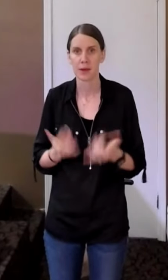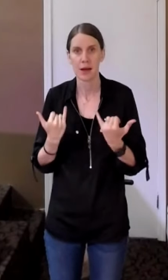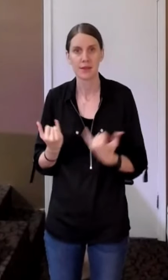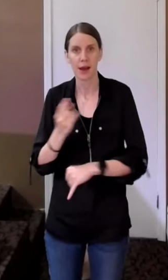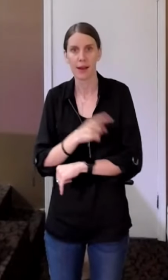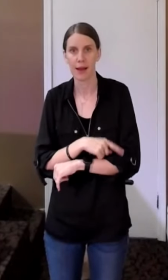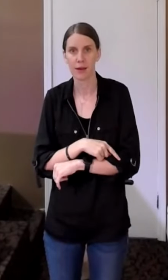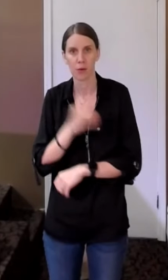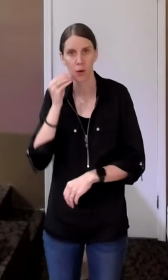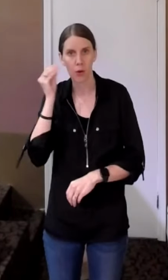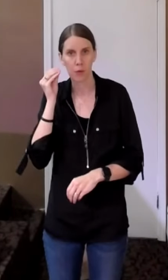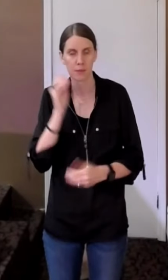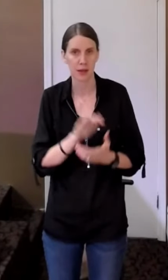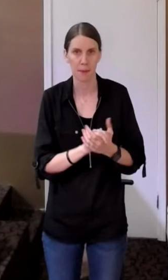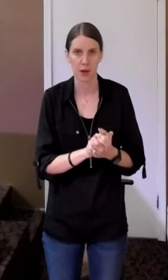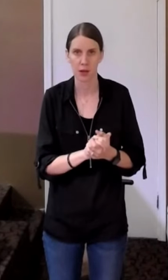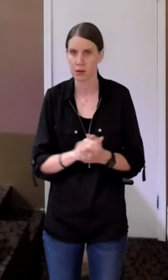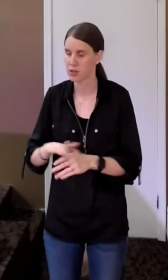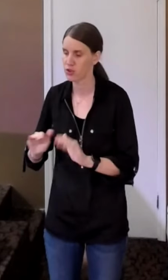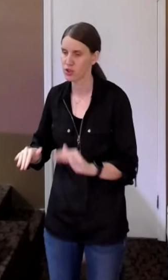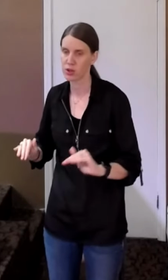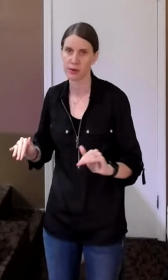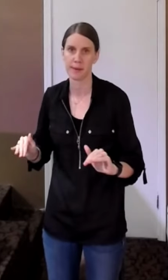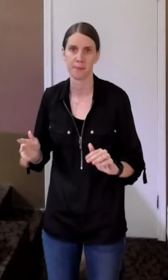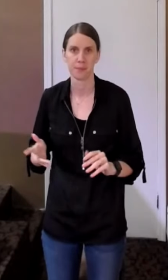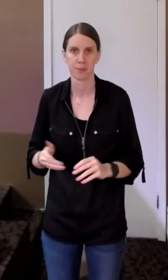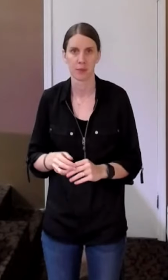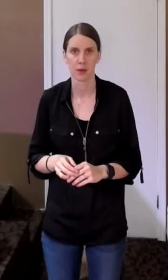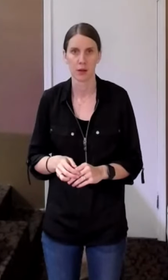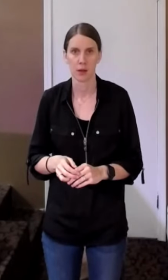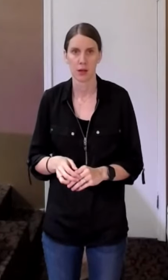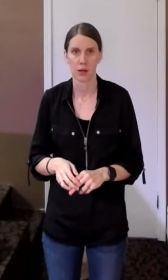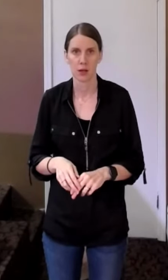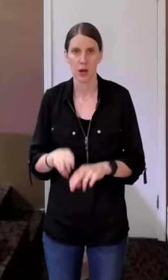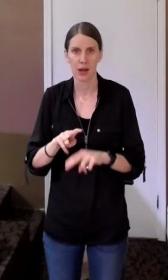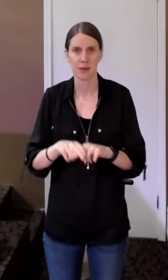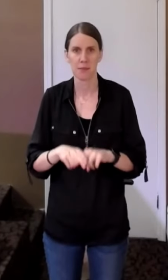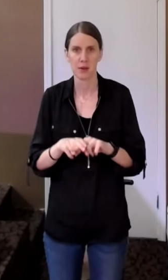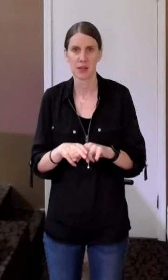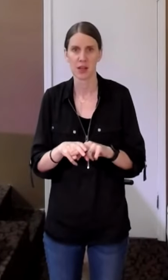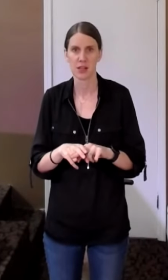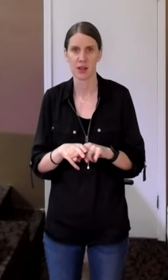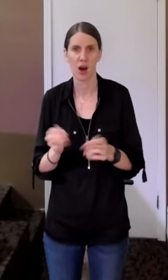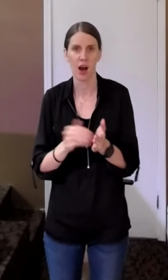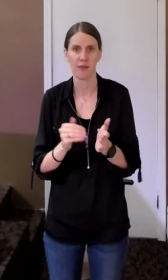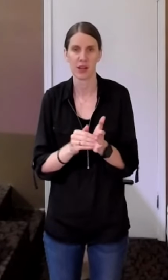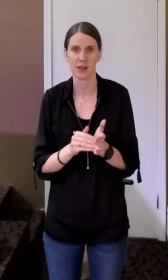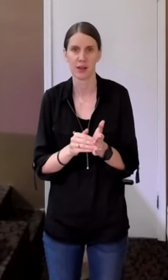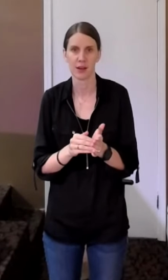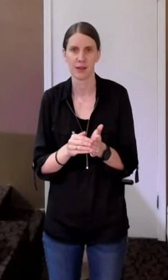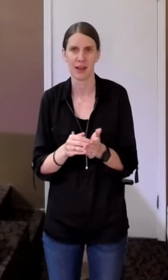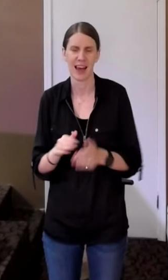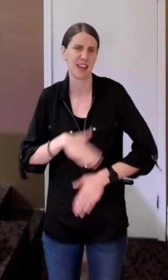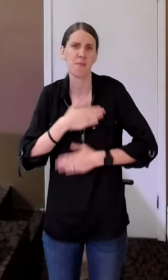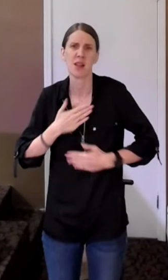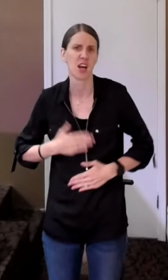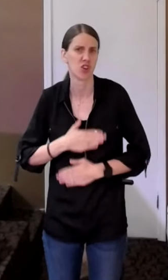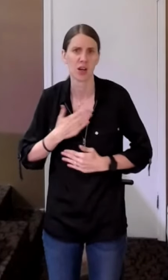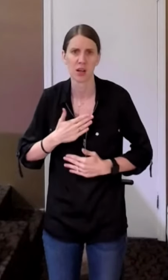today, homes and marriages and children are built often more on convenience rather